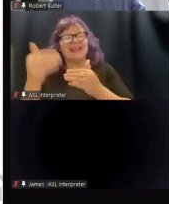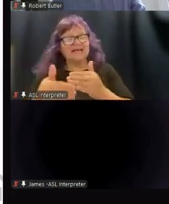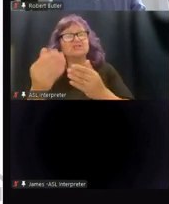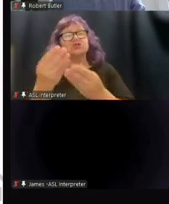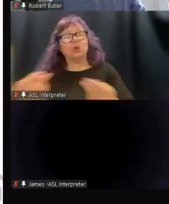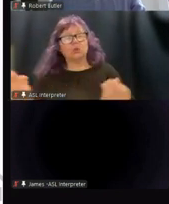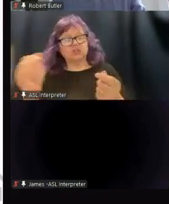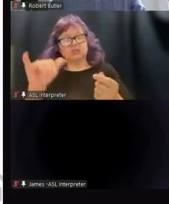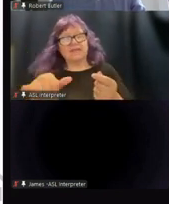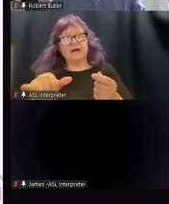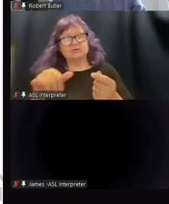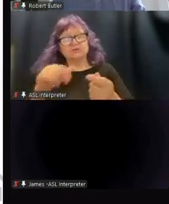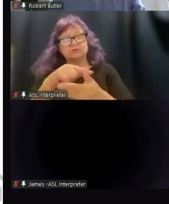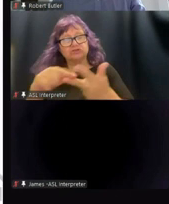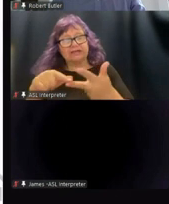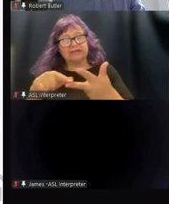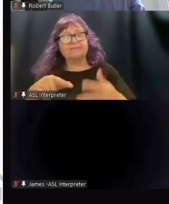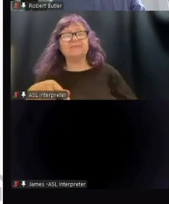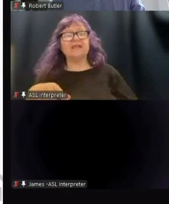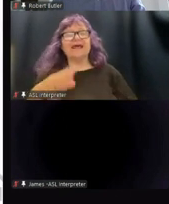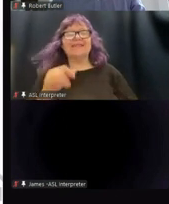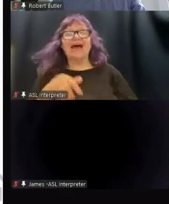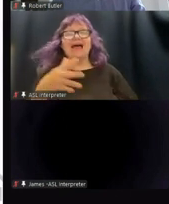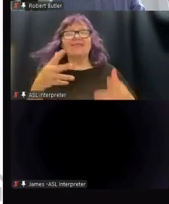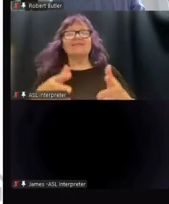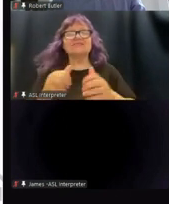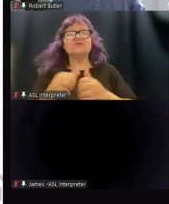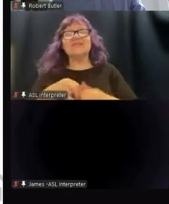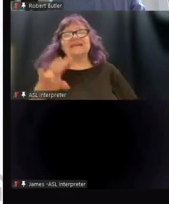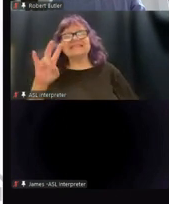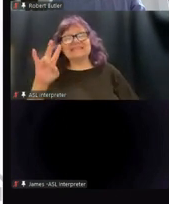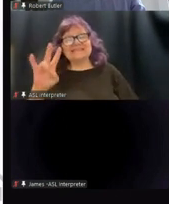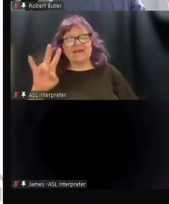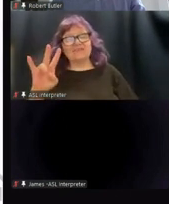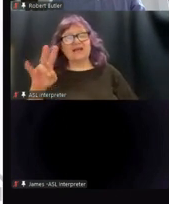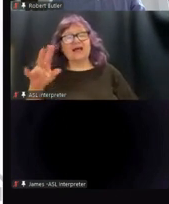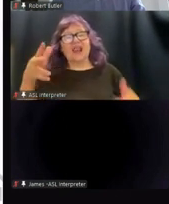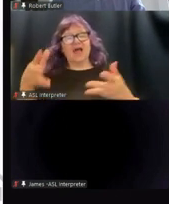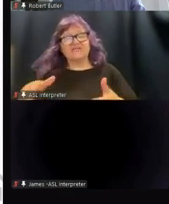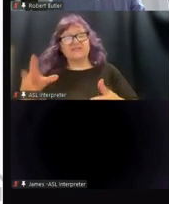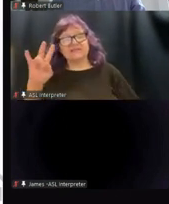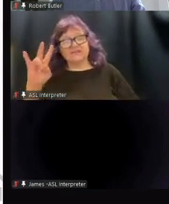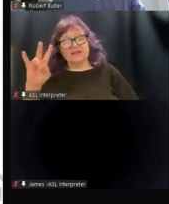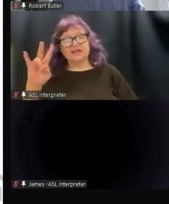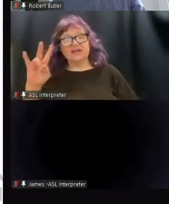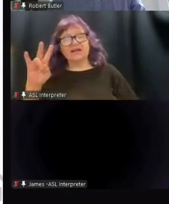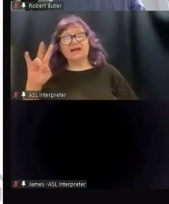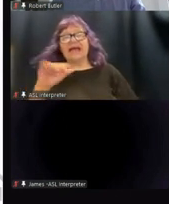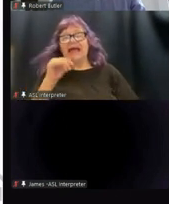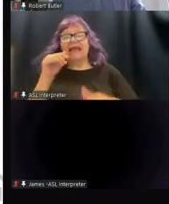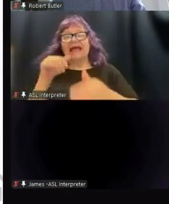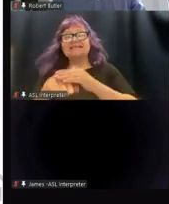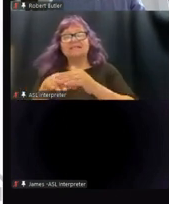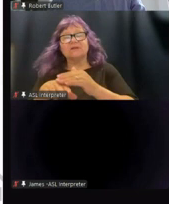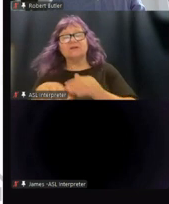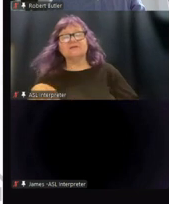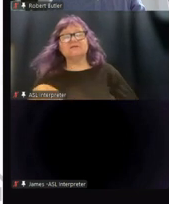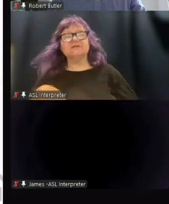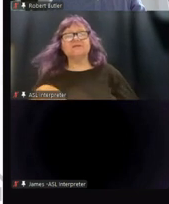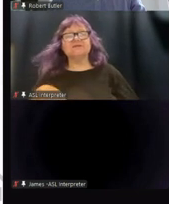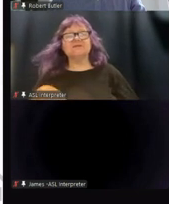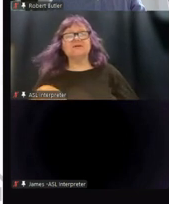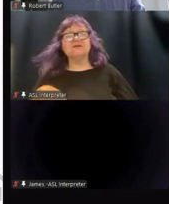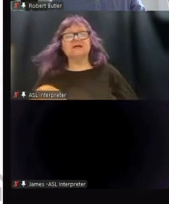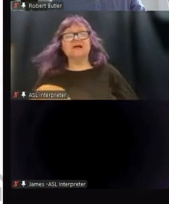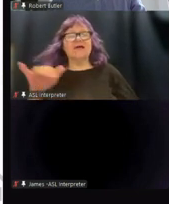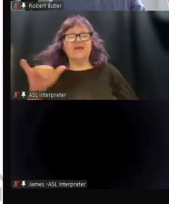locations, which leaves us with 7 remaining inaccessible stations. There are